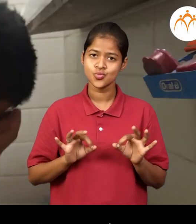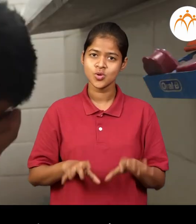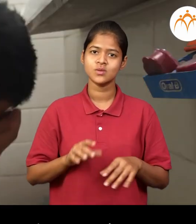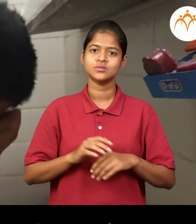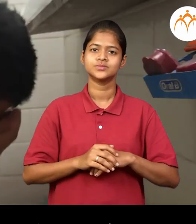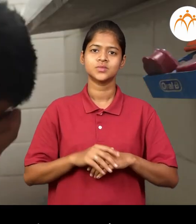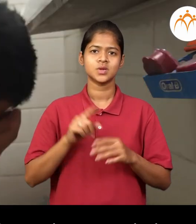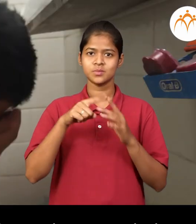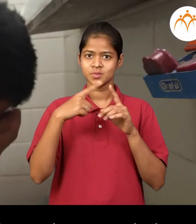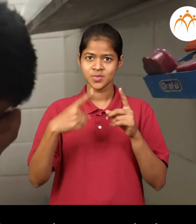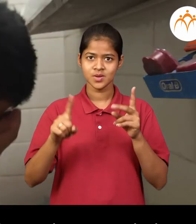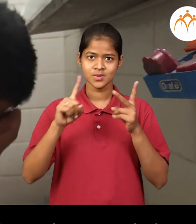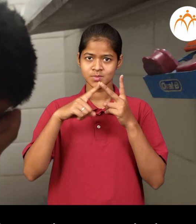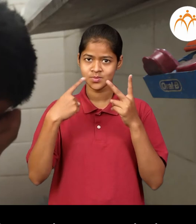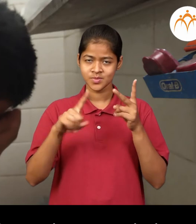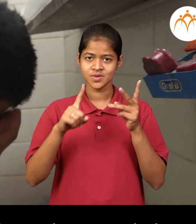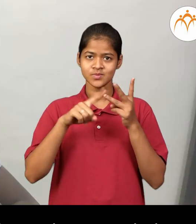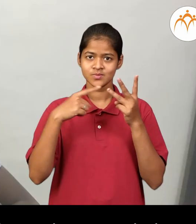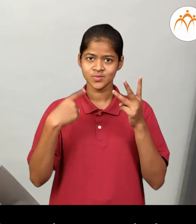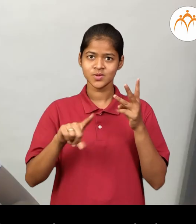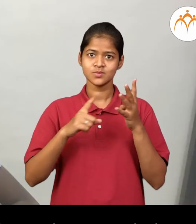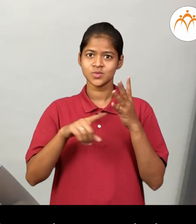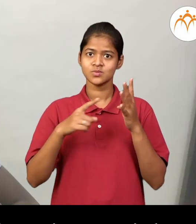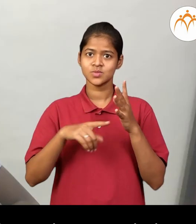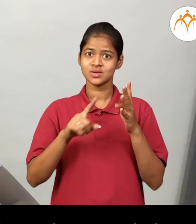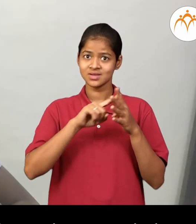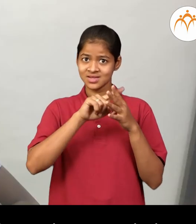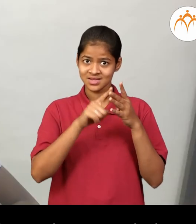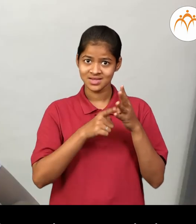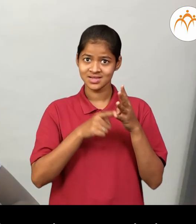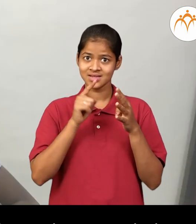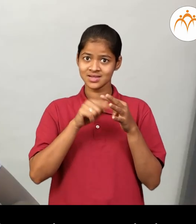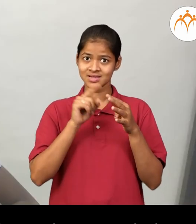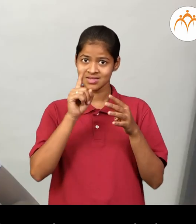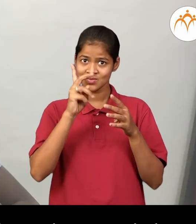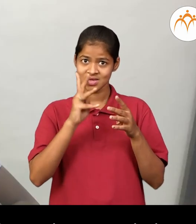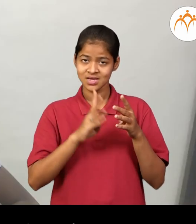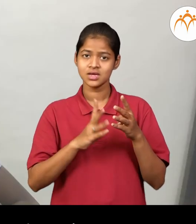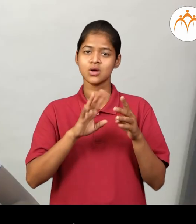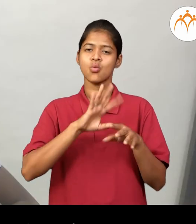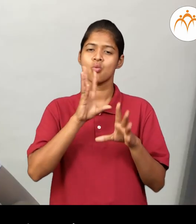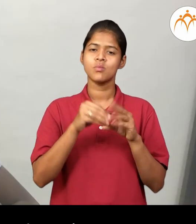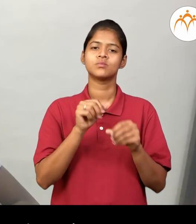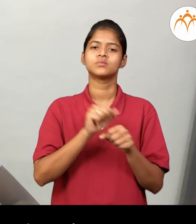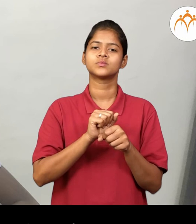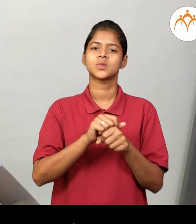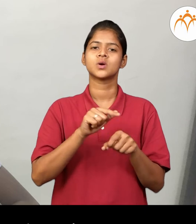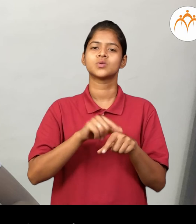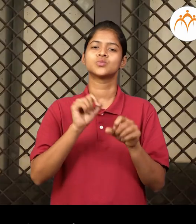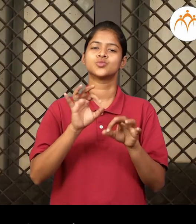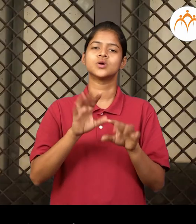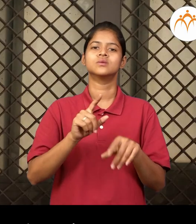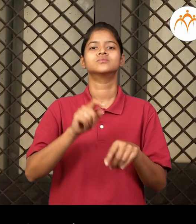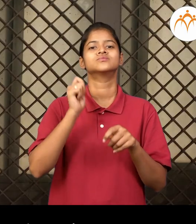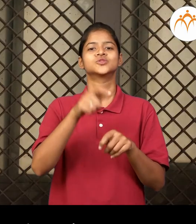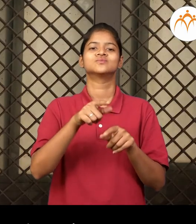The tasks or chores which are done regularly, one after the other in